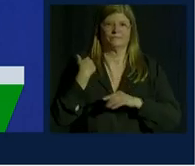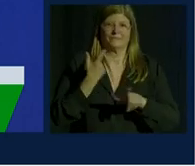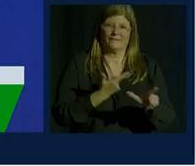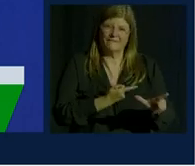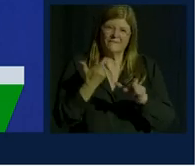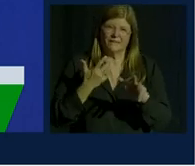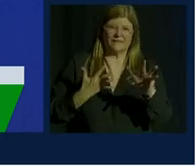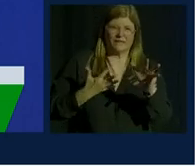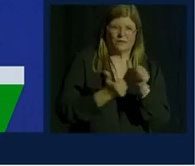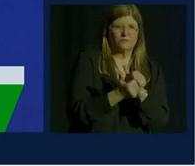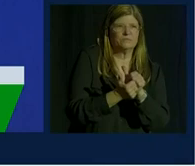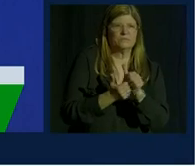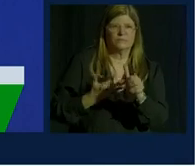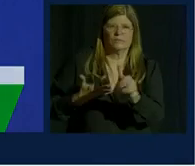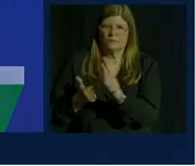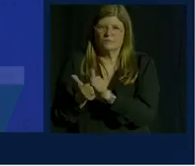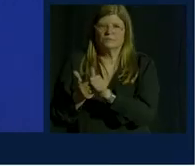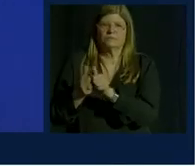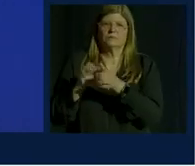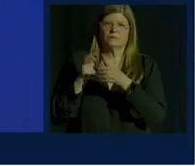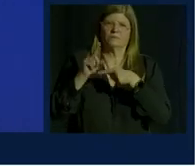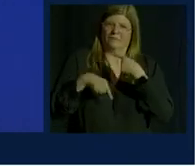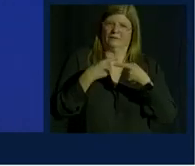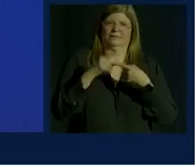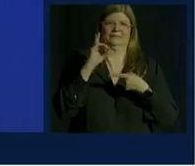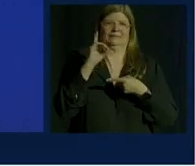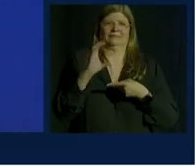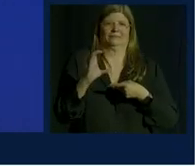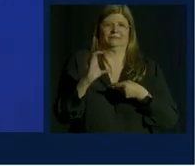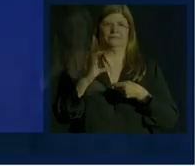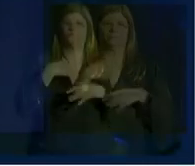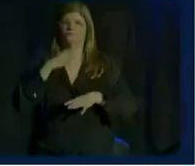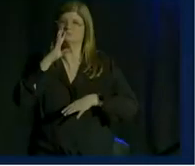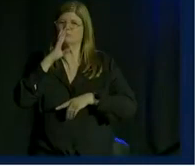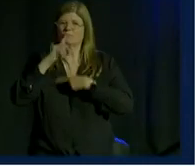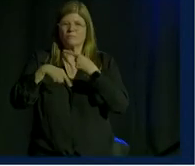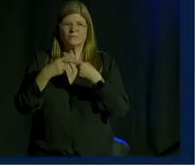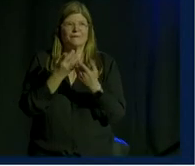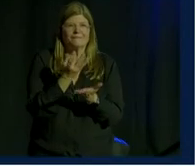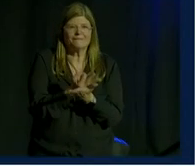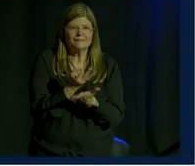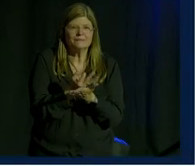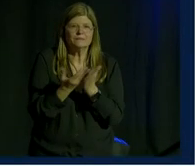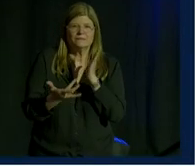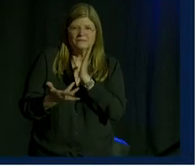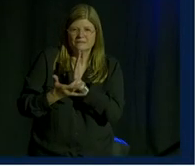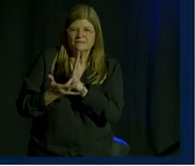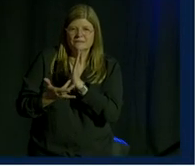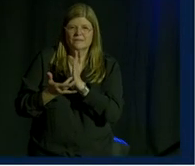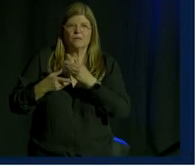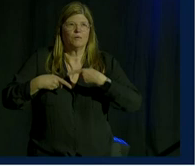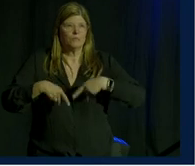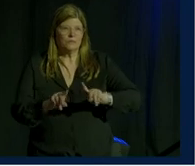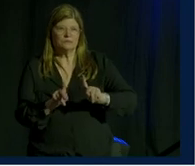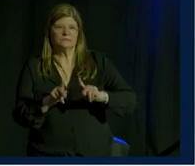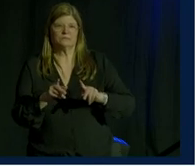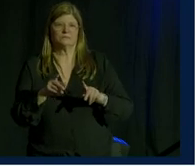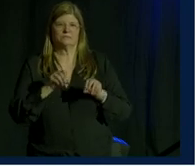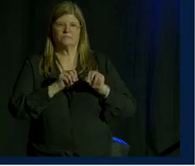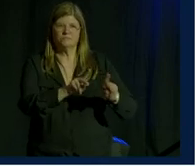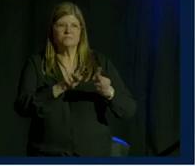Energy Performance Standards program and talk a little bit about the financial and technical opportunities that will set your project on the right path to meeting the